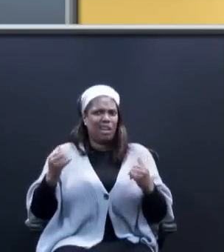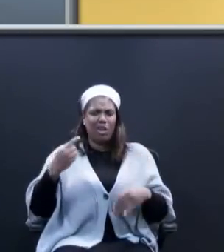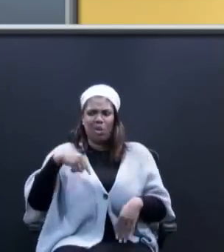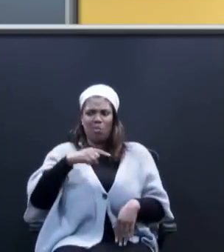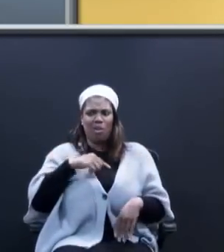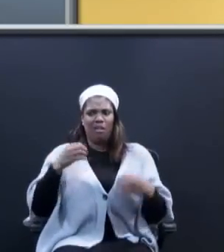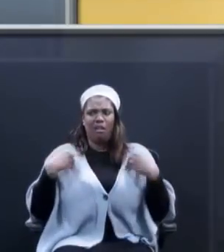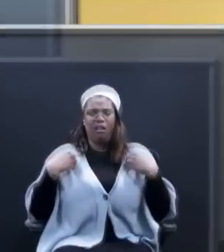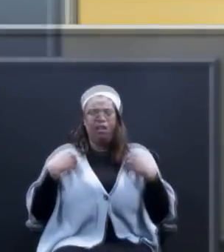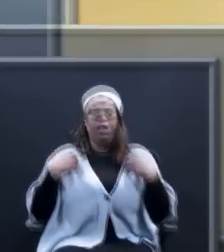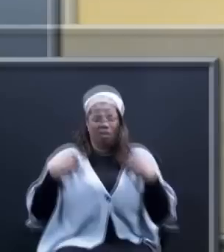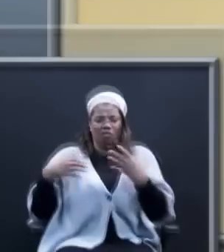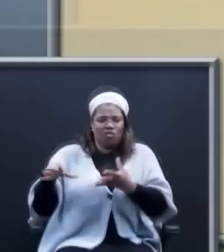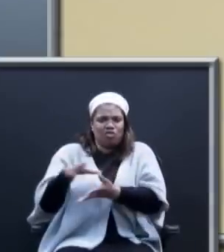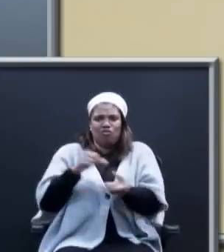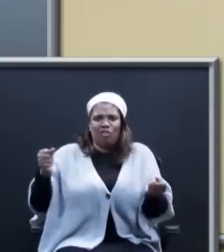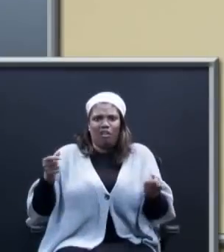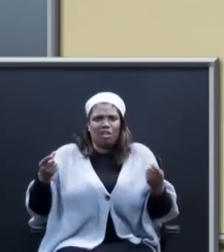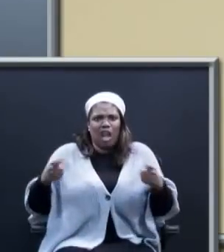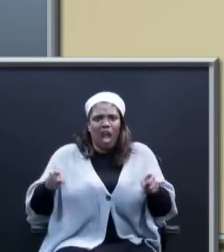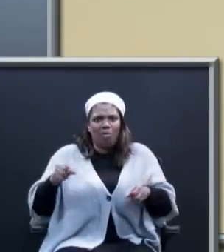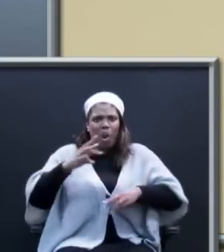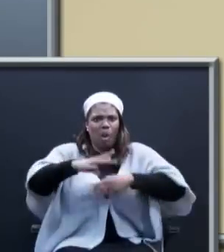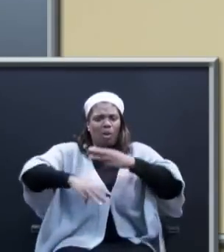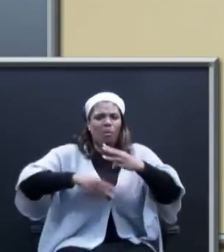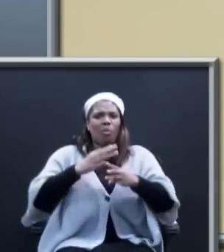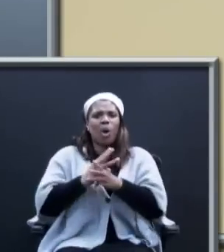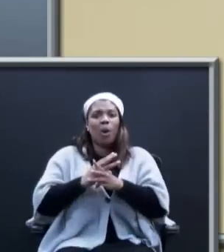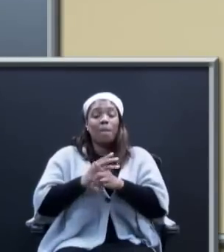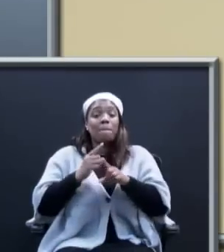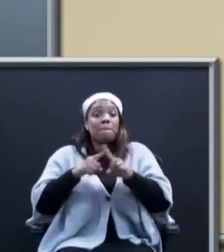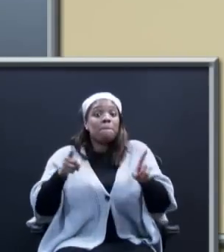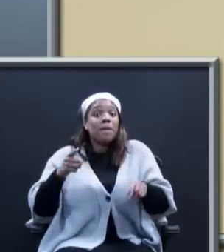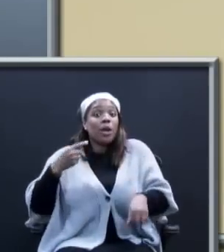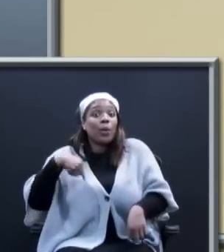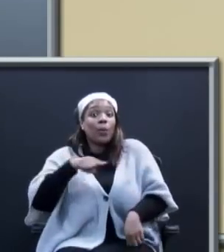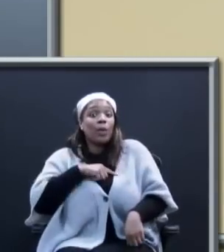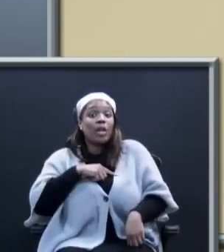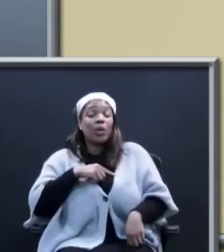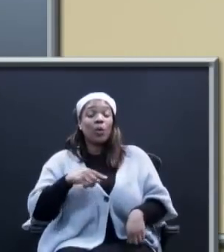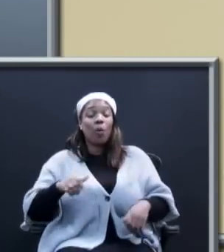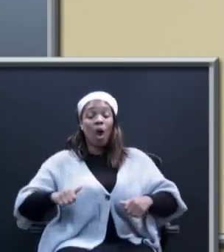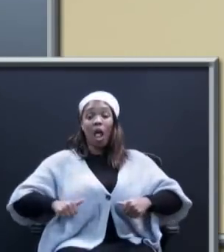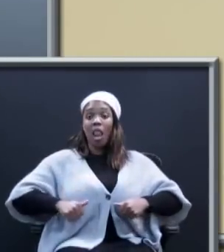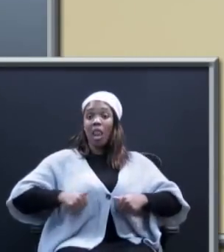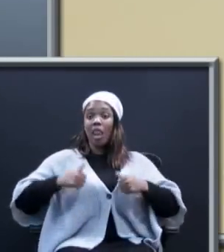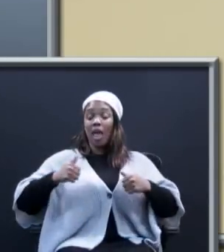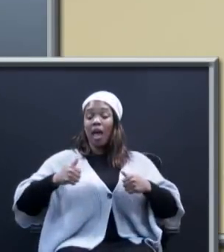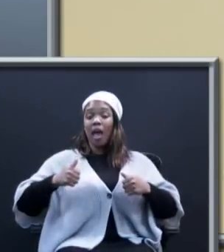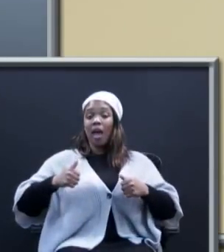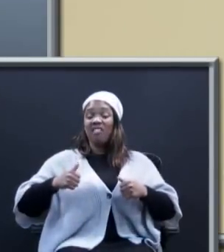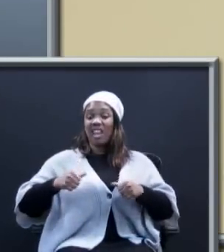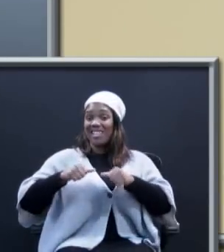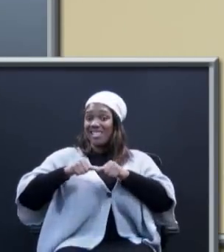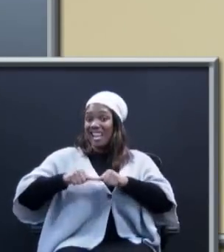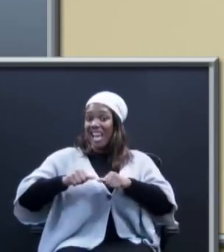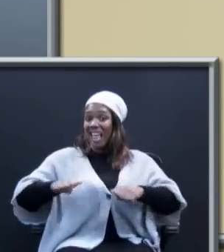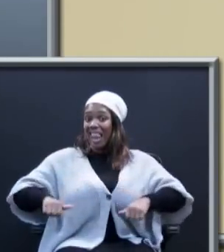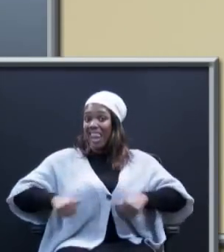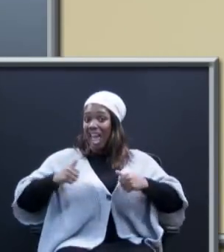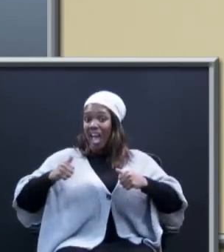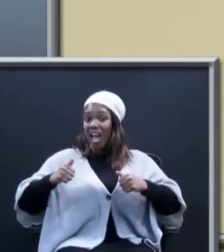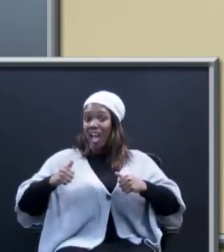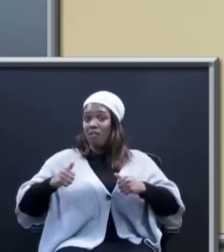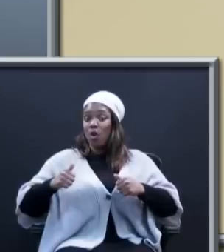Verse 17. Go ahead. Then we which are alive and remain shall be caught up together with them in the cloud to meet the Lord